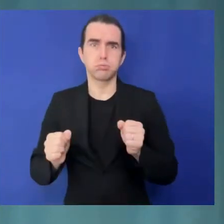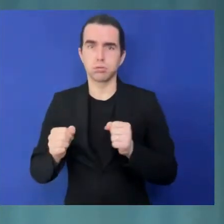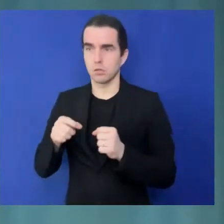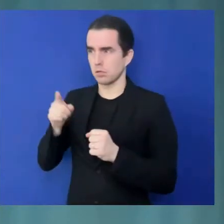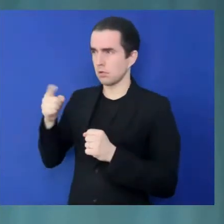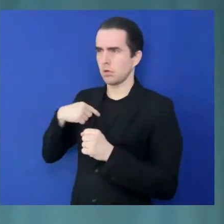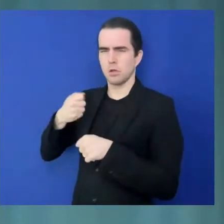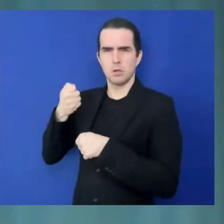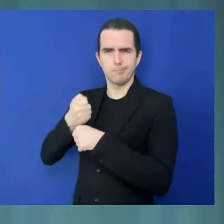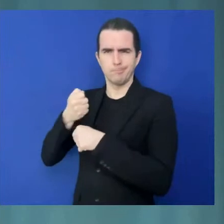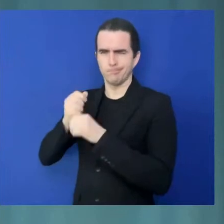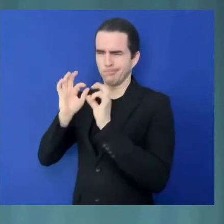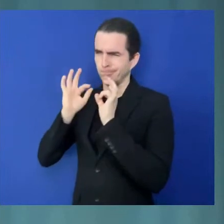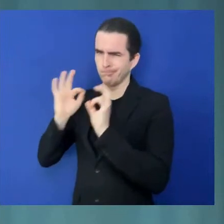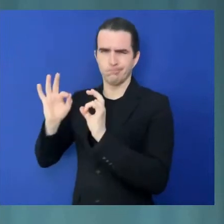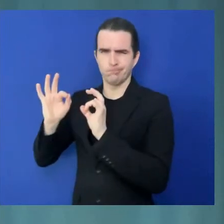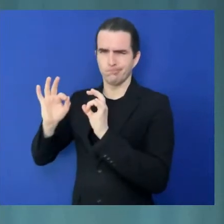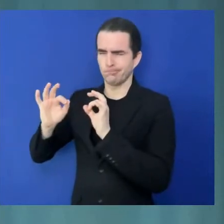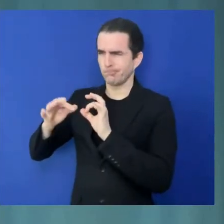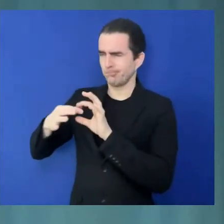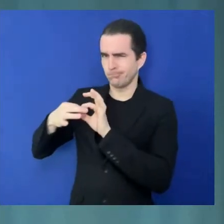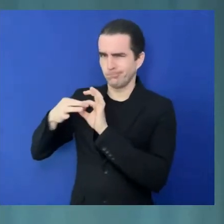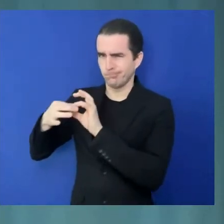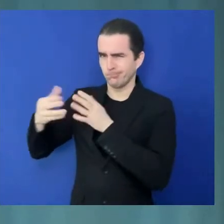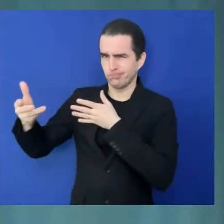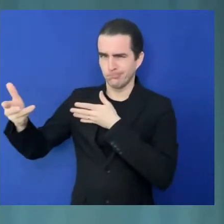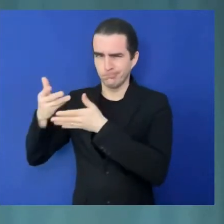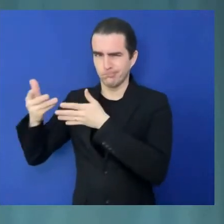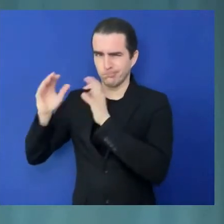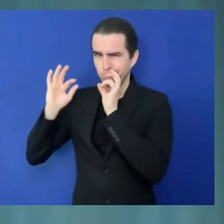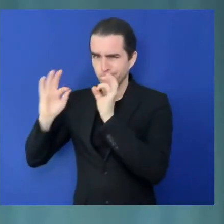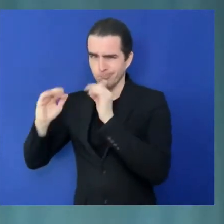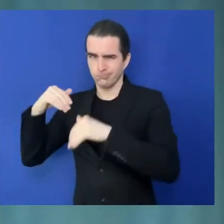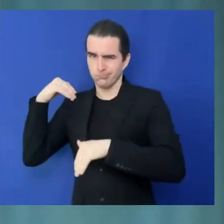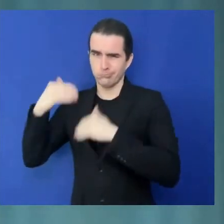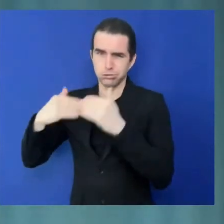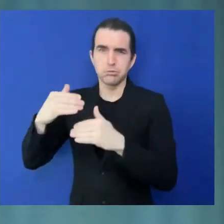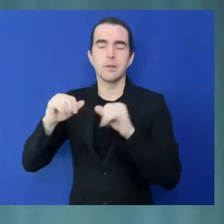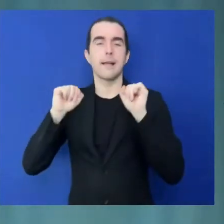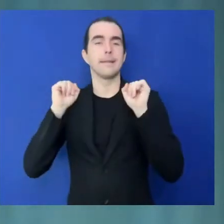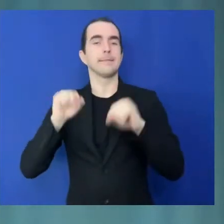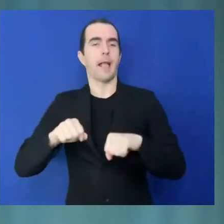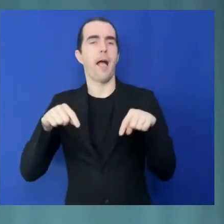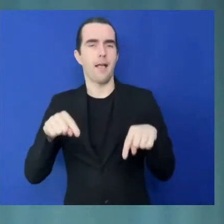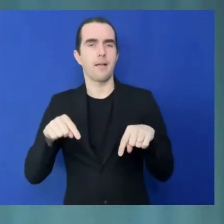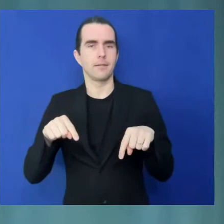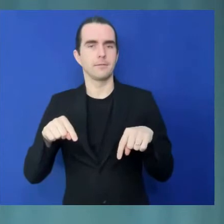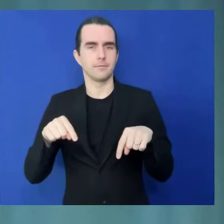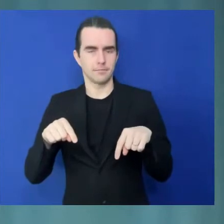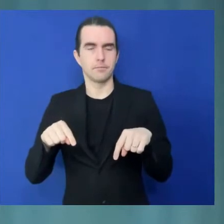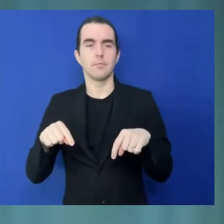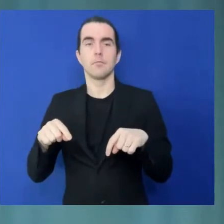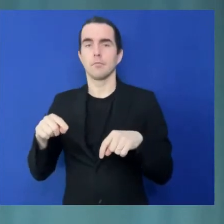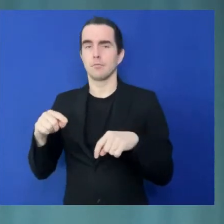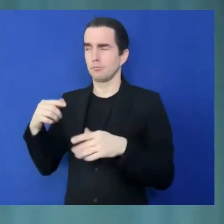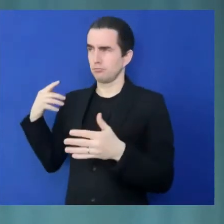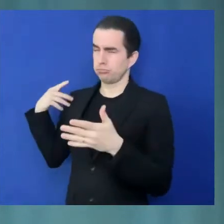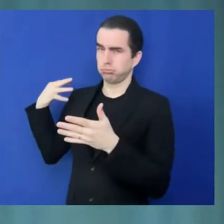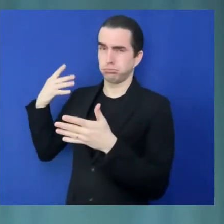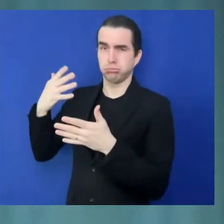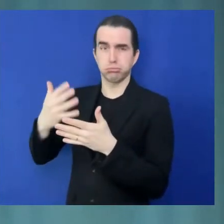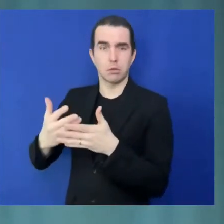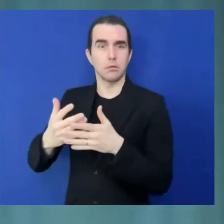years. I think I should mention that last year, amongst other initiatives, the Zero